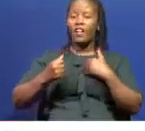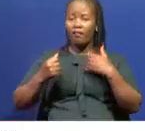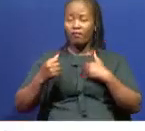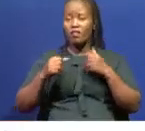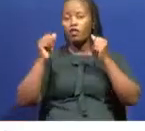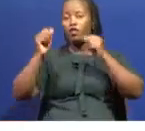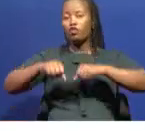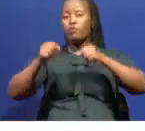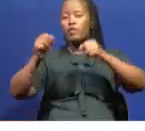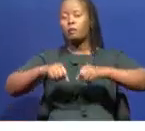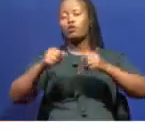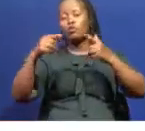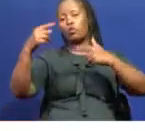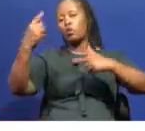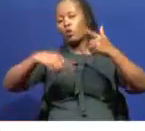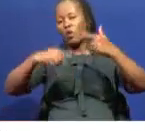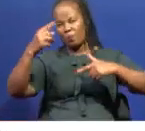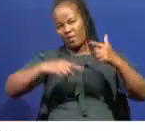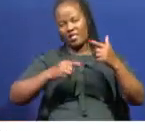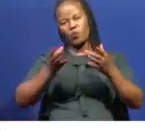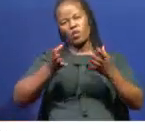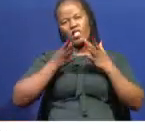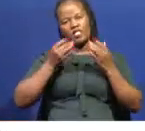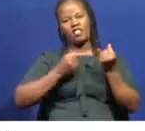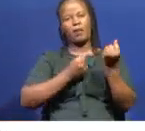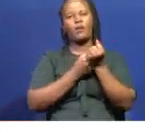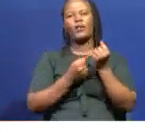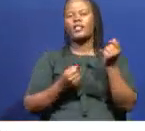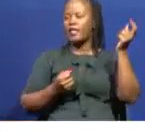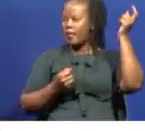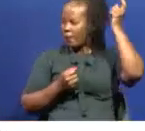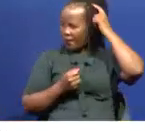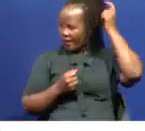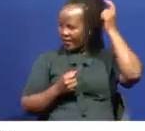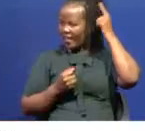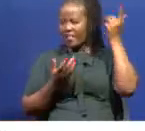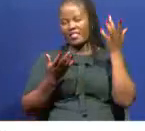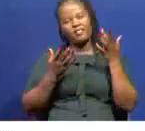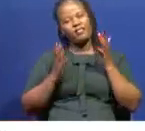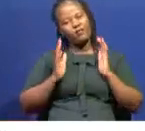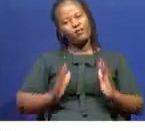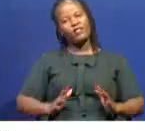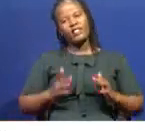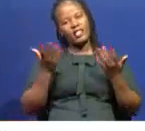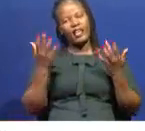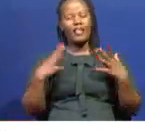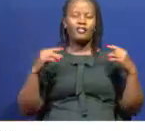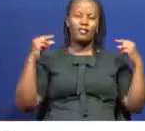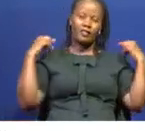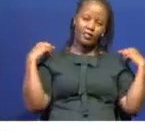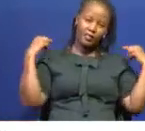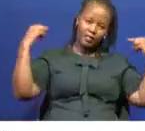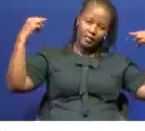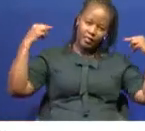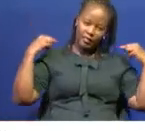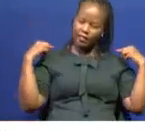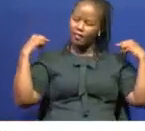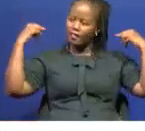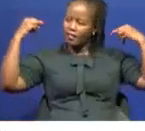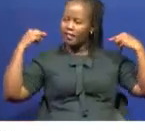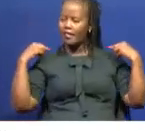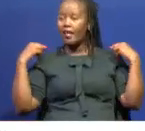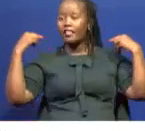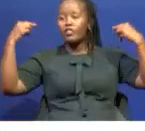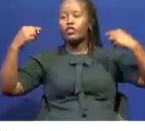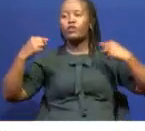a lot of support, mentally, physically. You do gym, you train, and when you